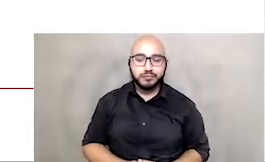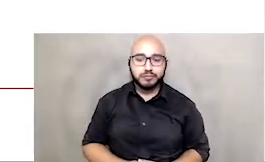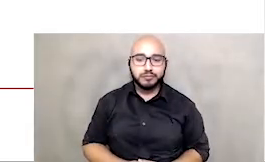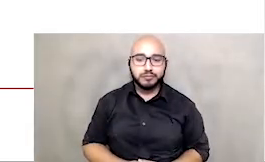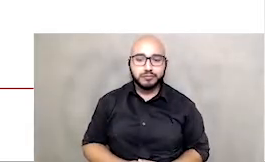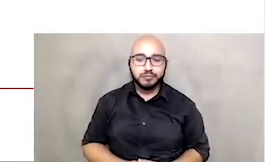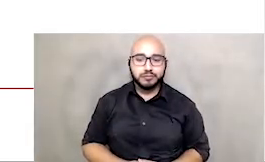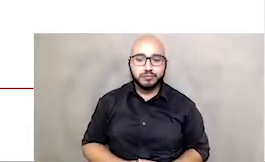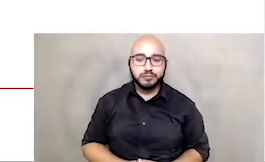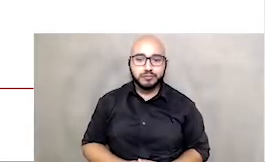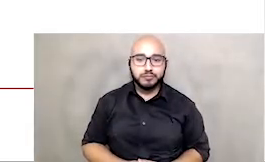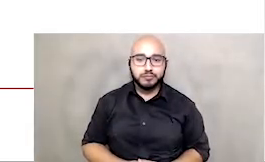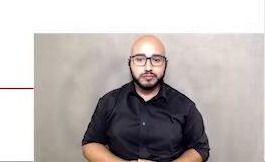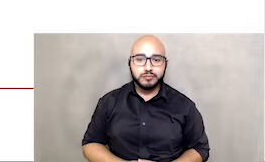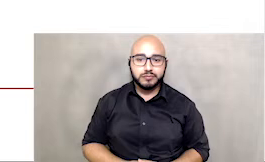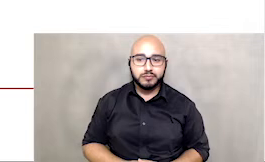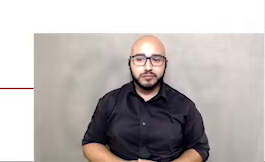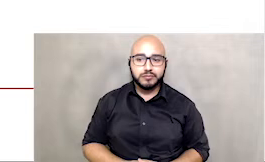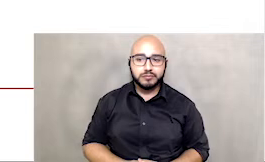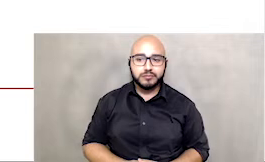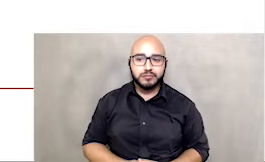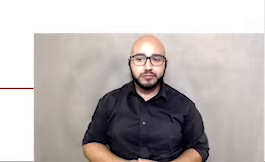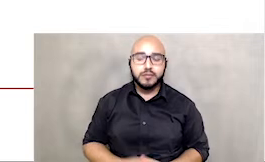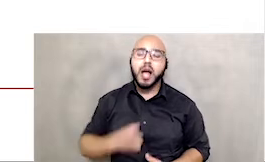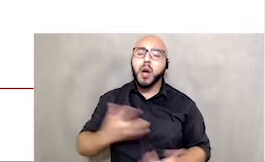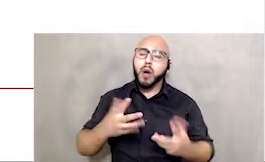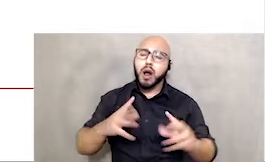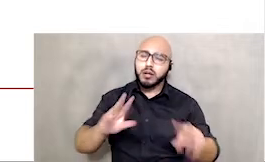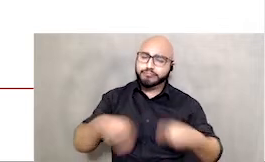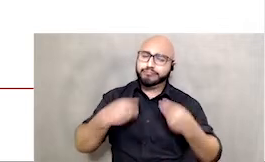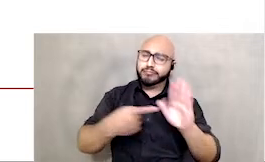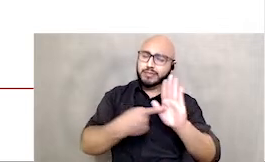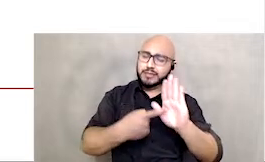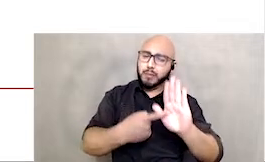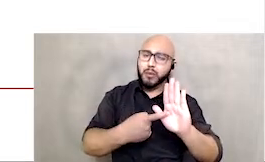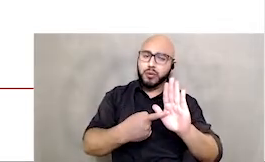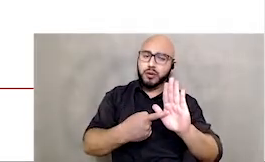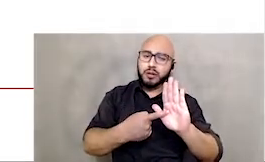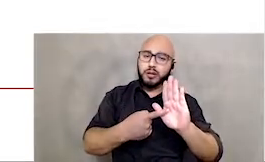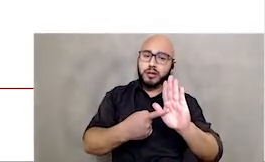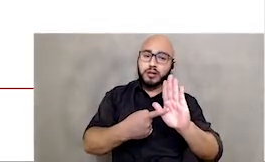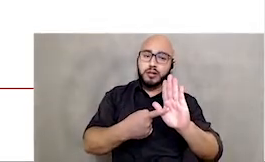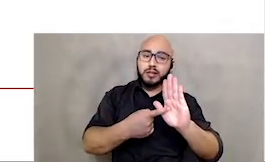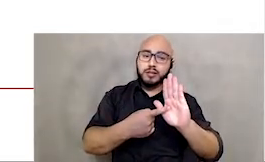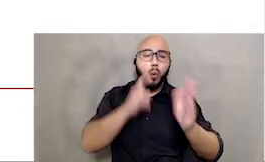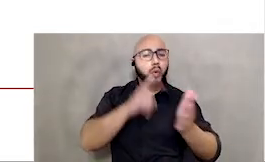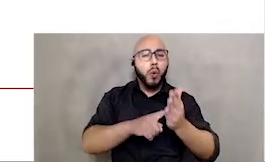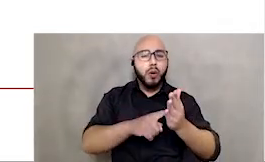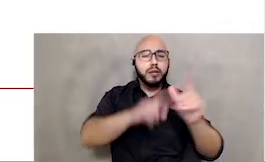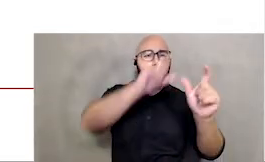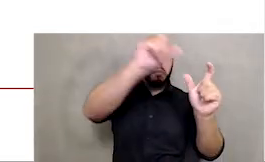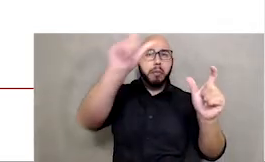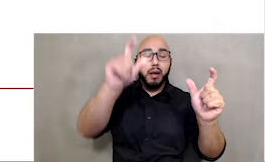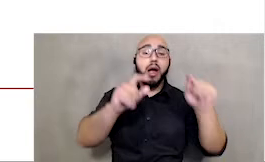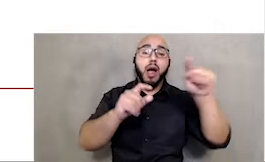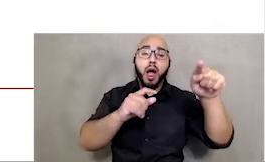There's one thing I do want to provide an example of. For example, the art and drama and music, the drums. We